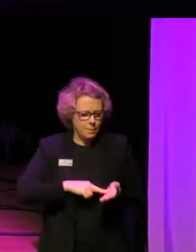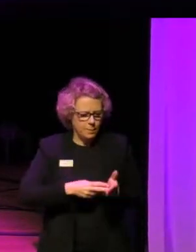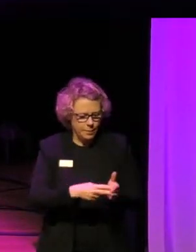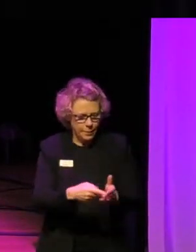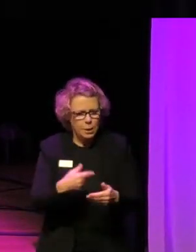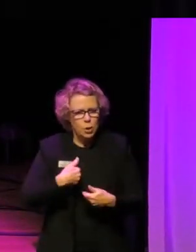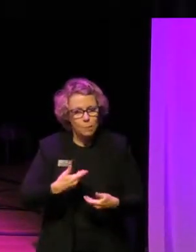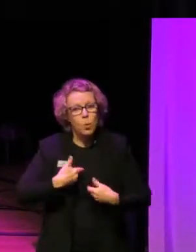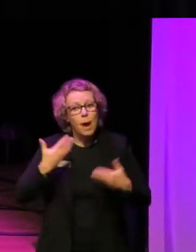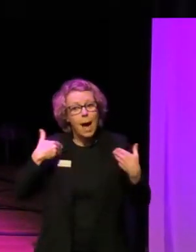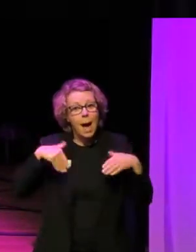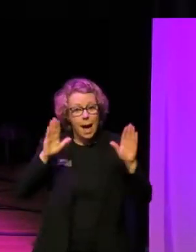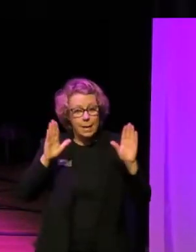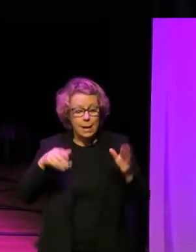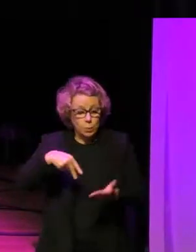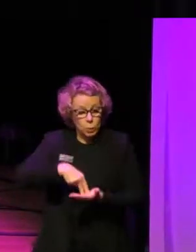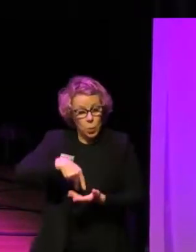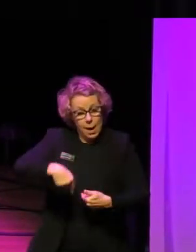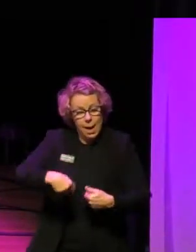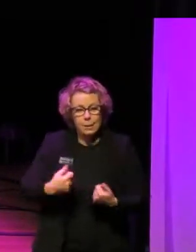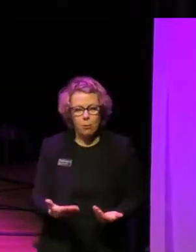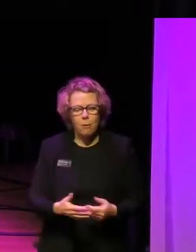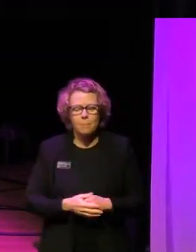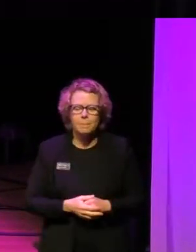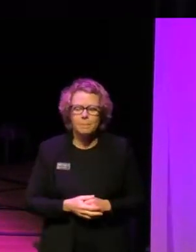privilege of joining you this morning.